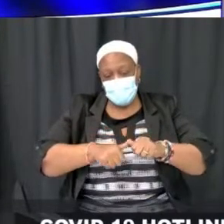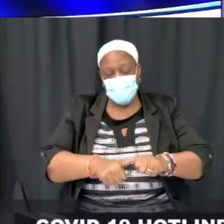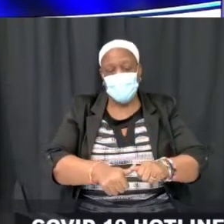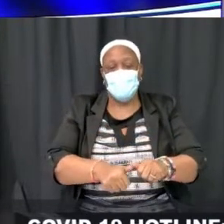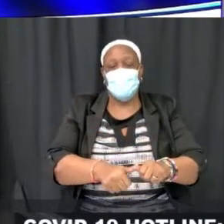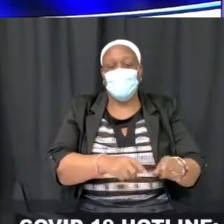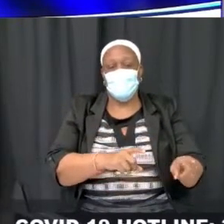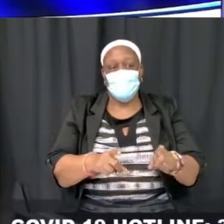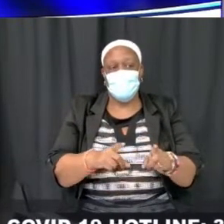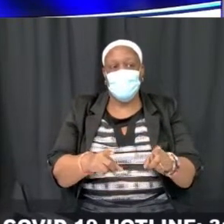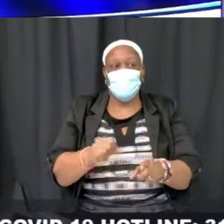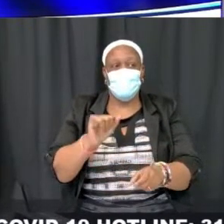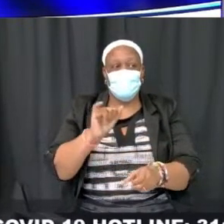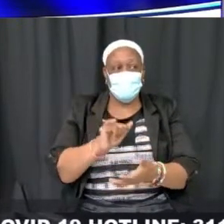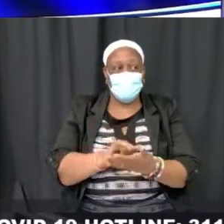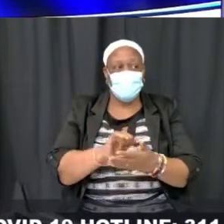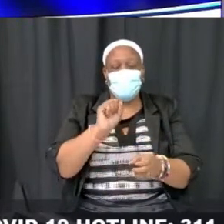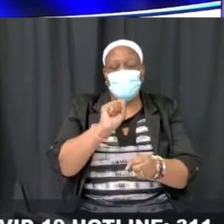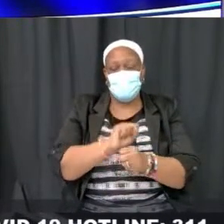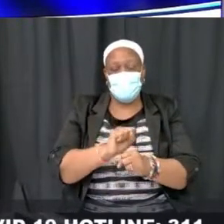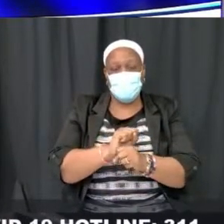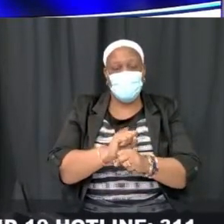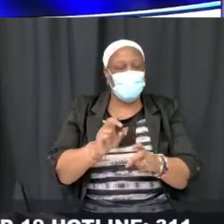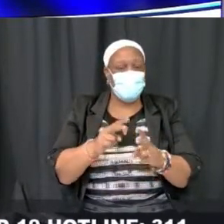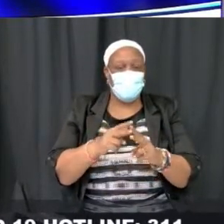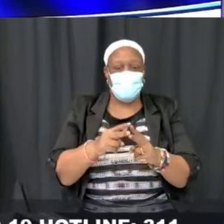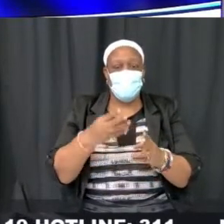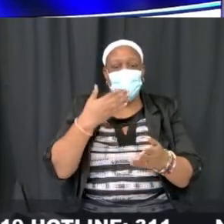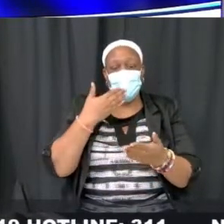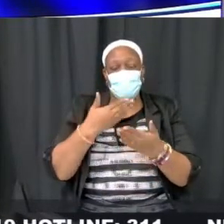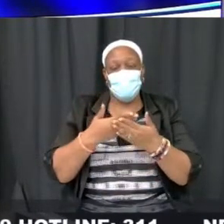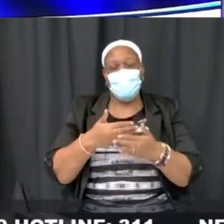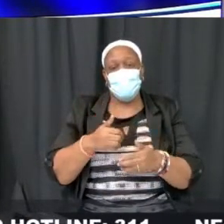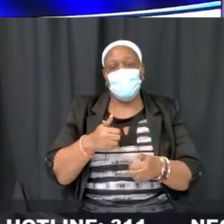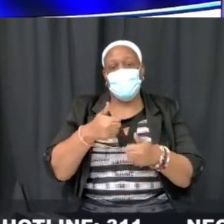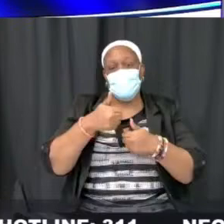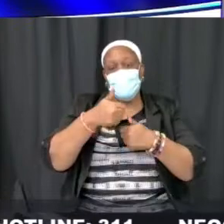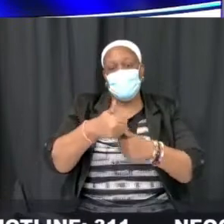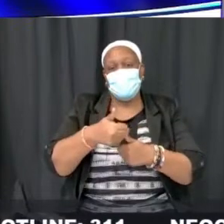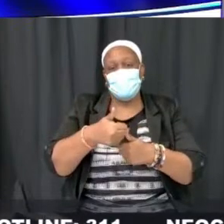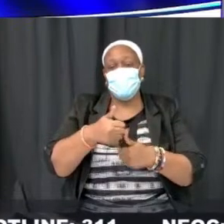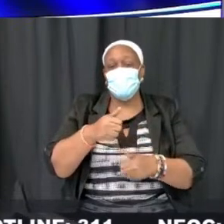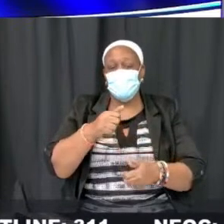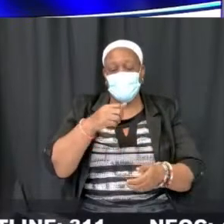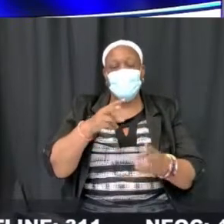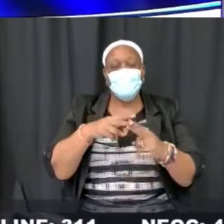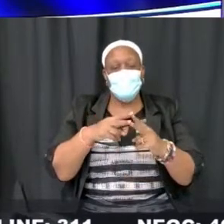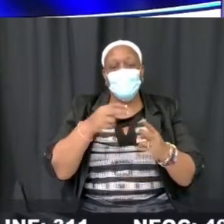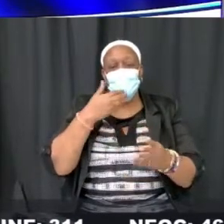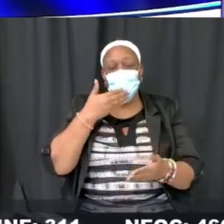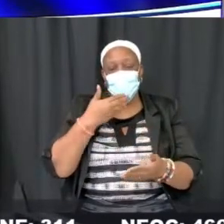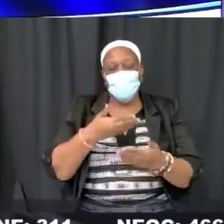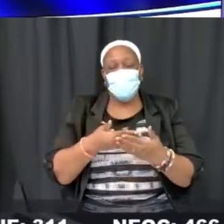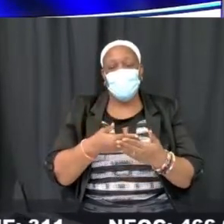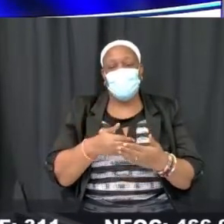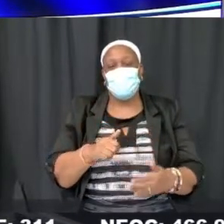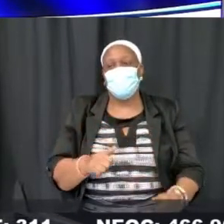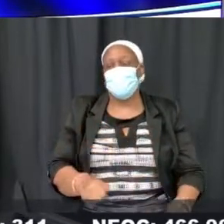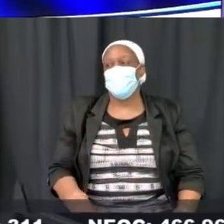part in this rewarding endeavor. It's always good to get the positive.